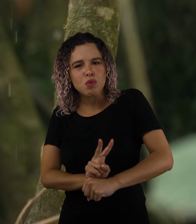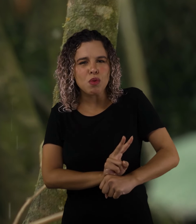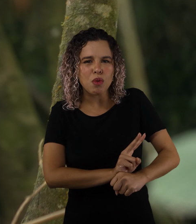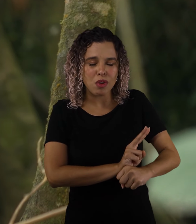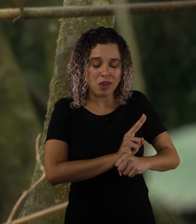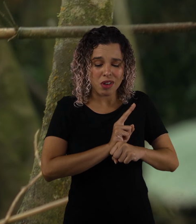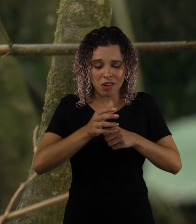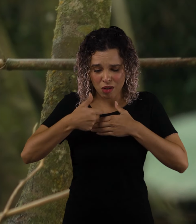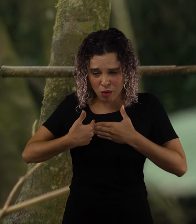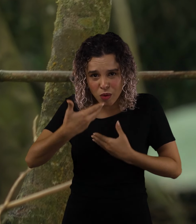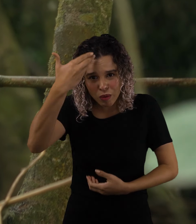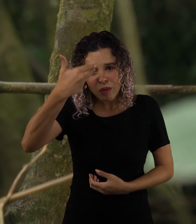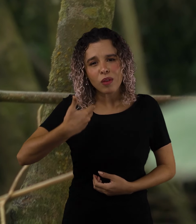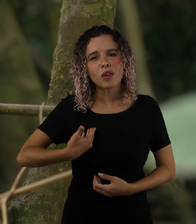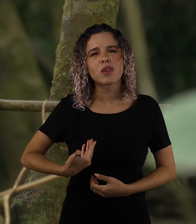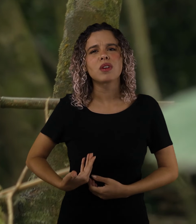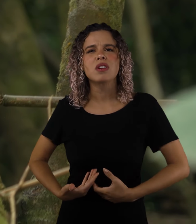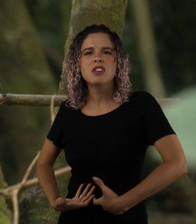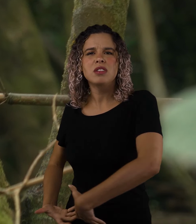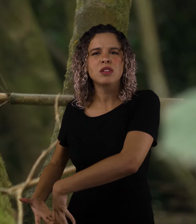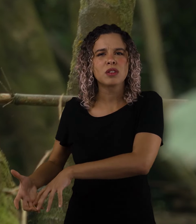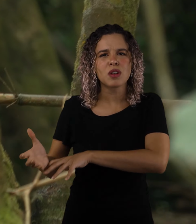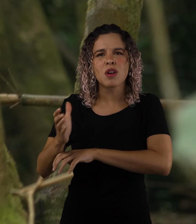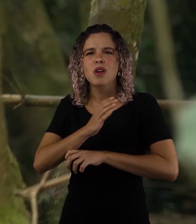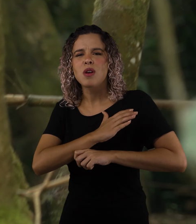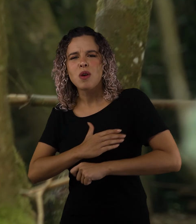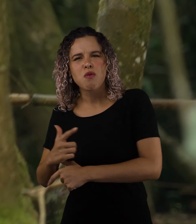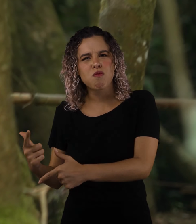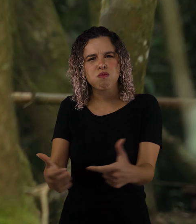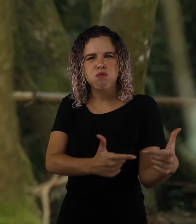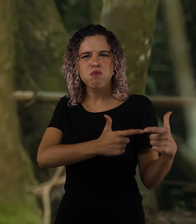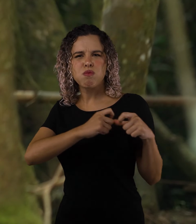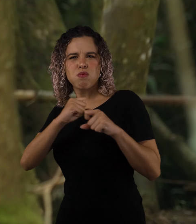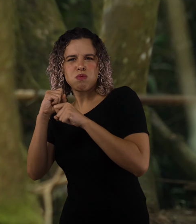I'll be the hammer of